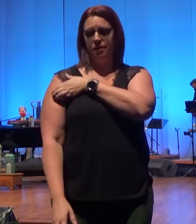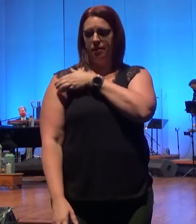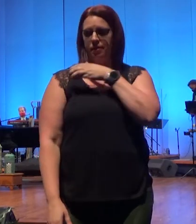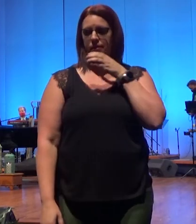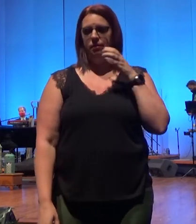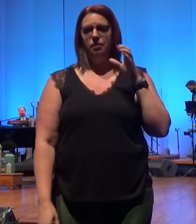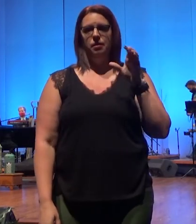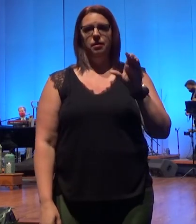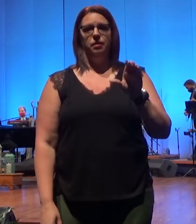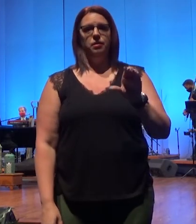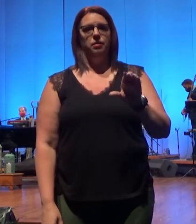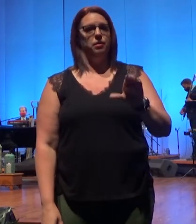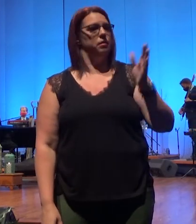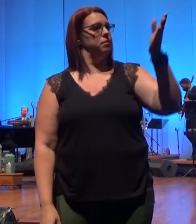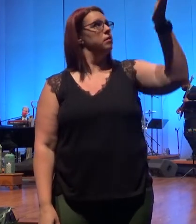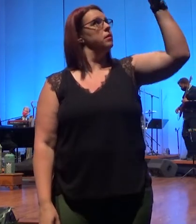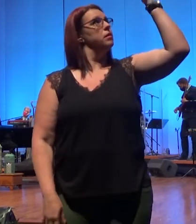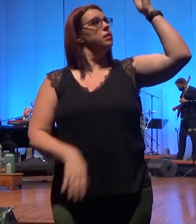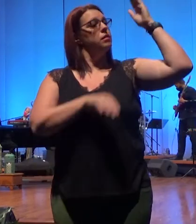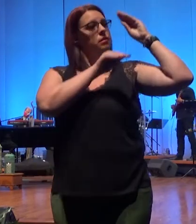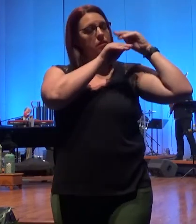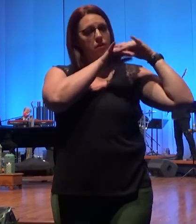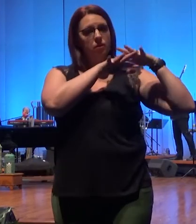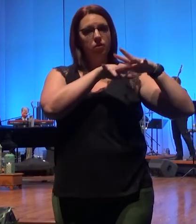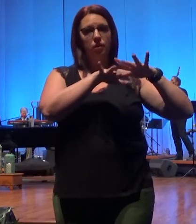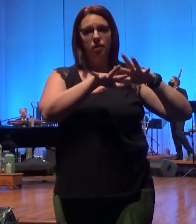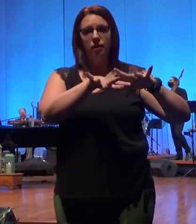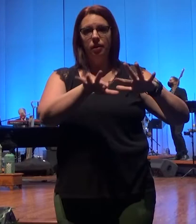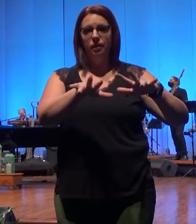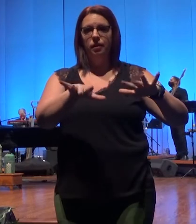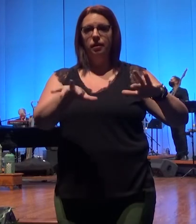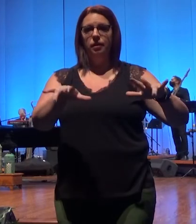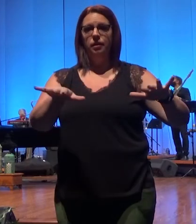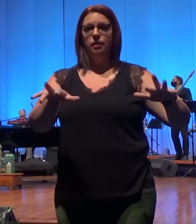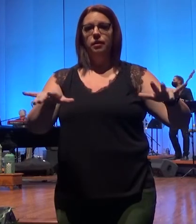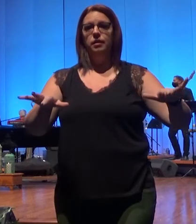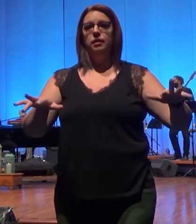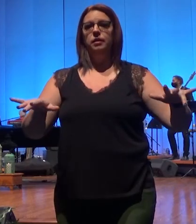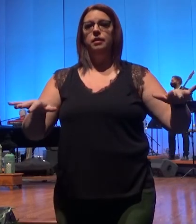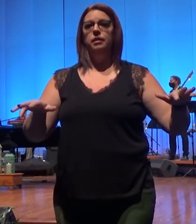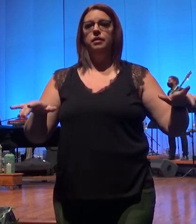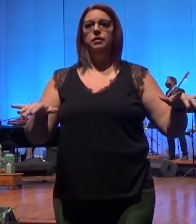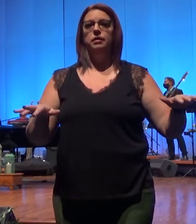the mighty power and the grace.